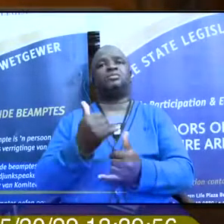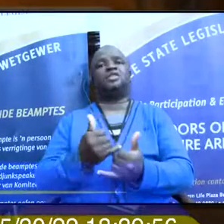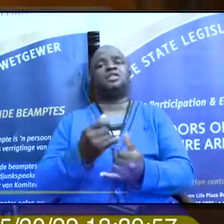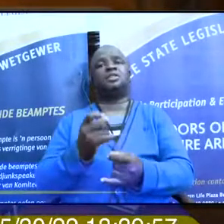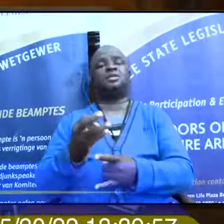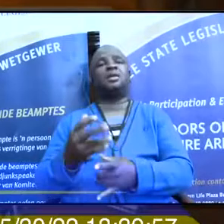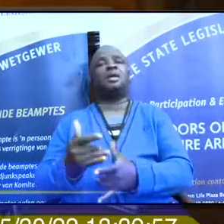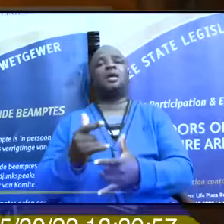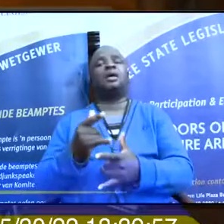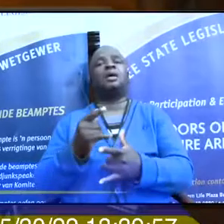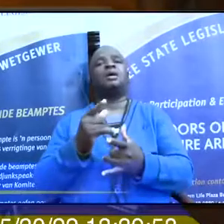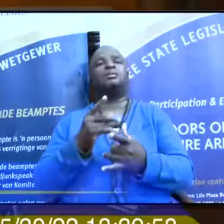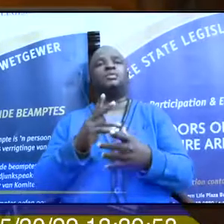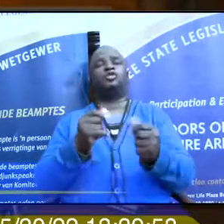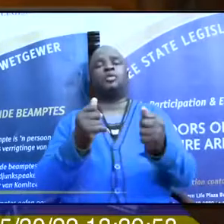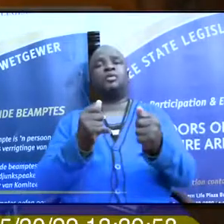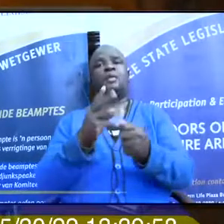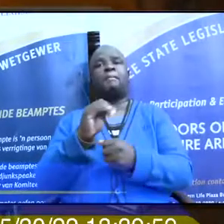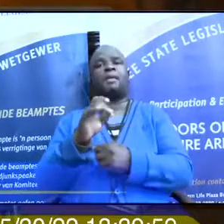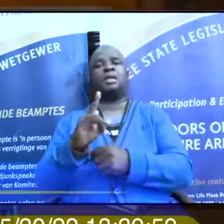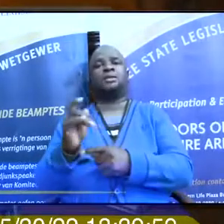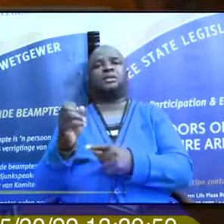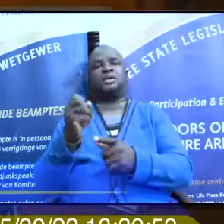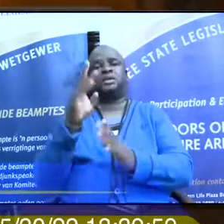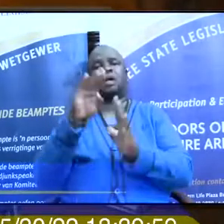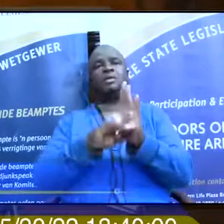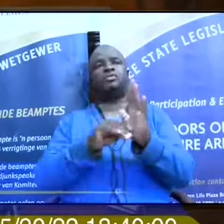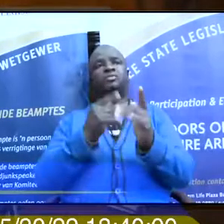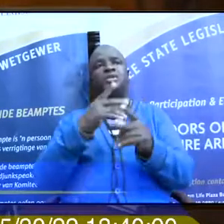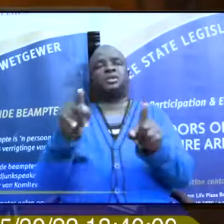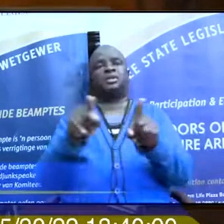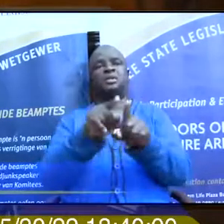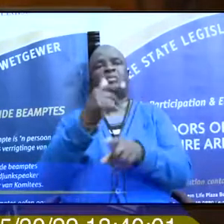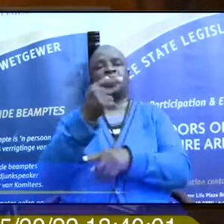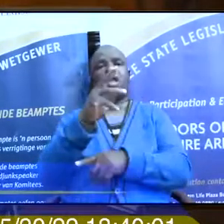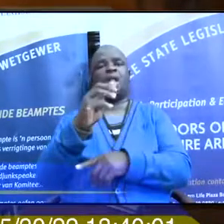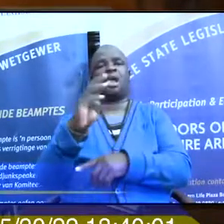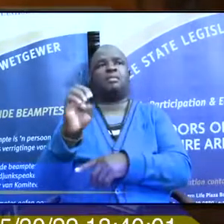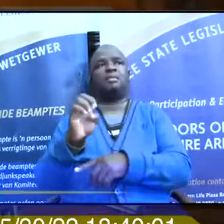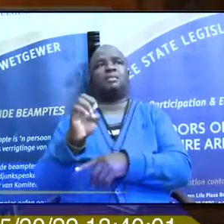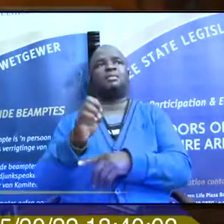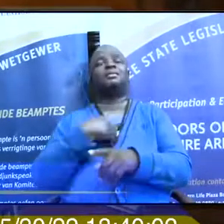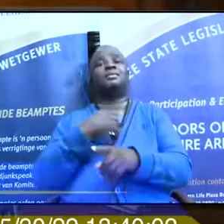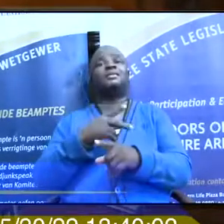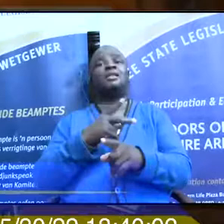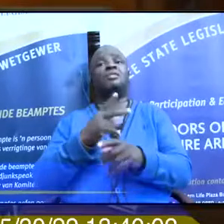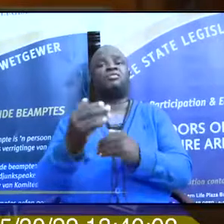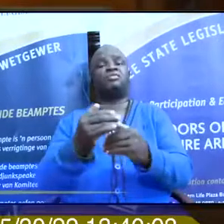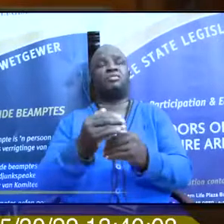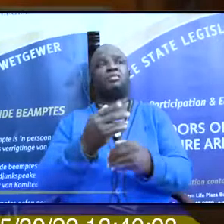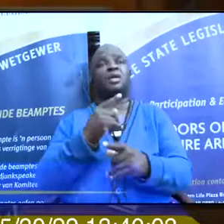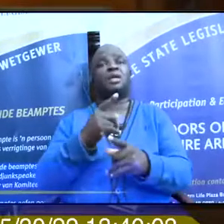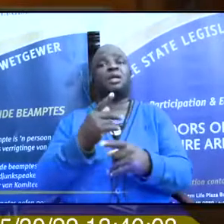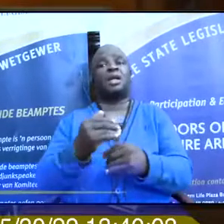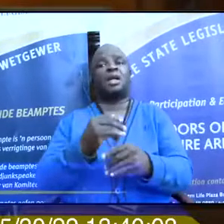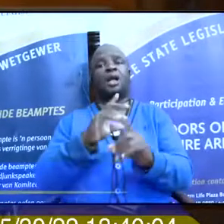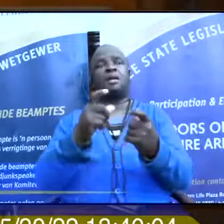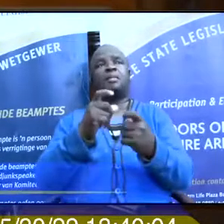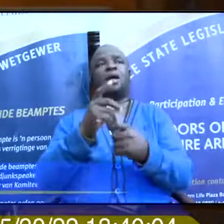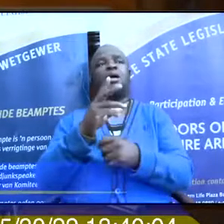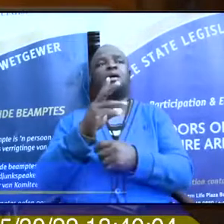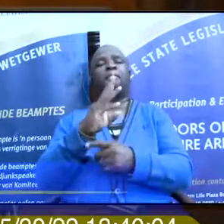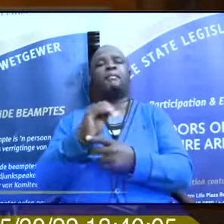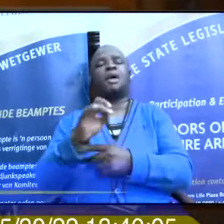discounters your game stores and within no time there will be no company called